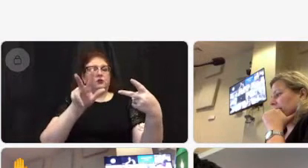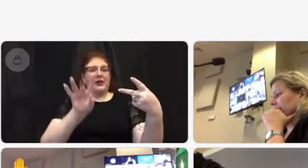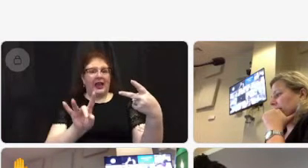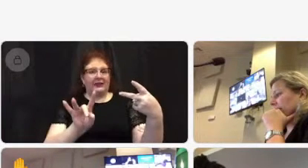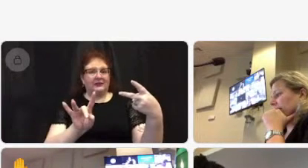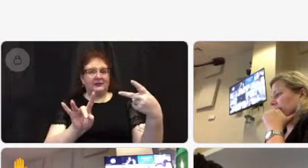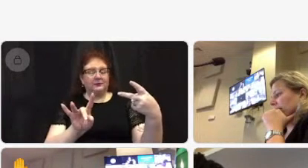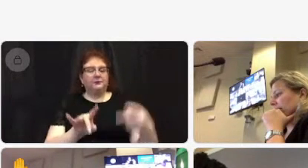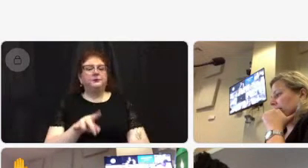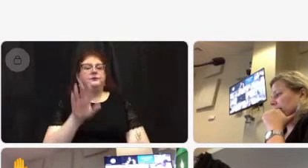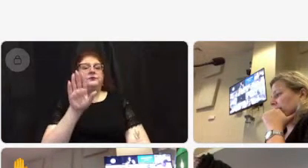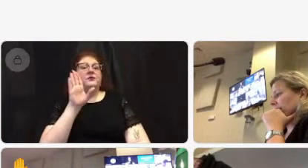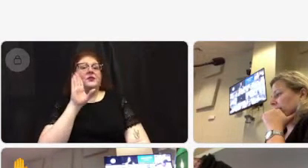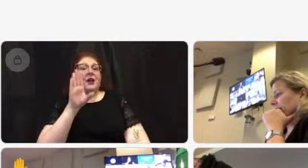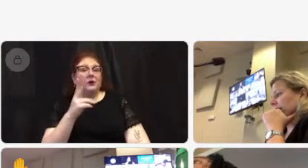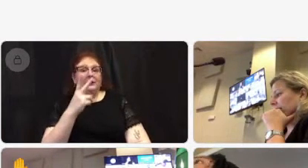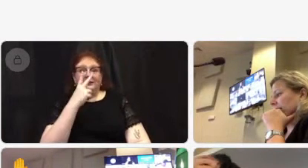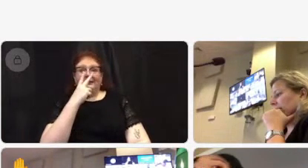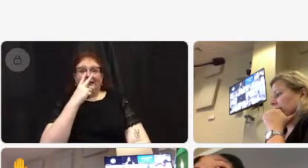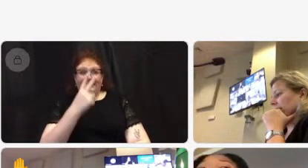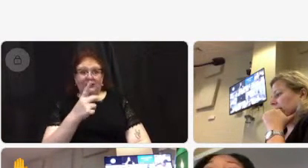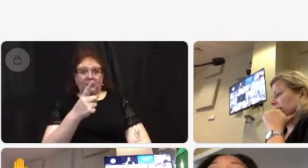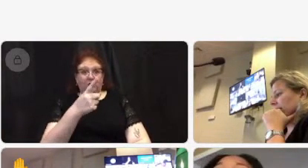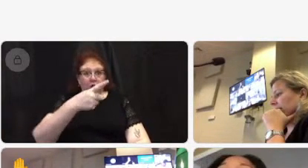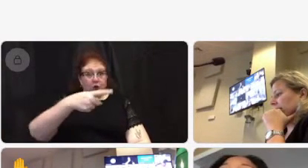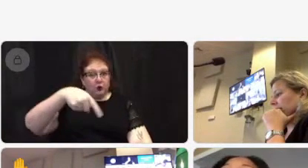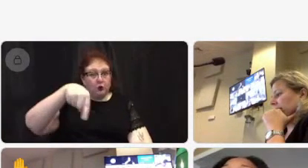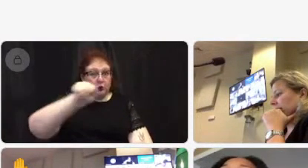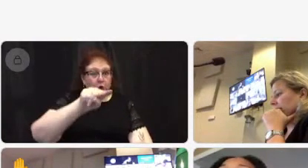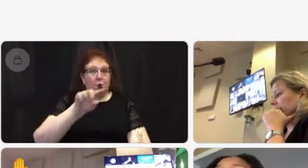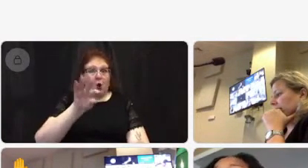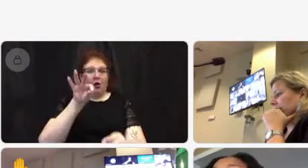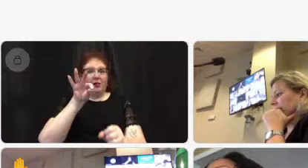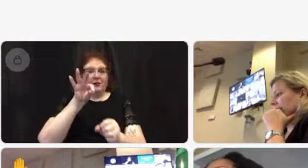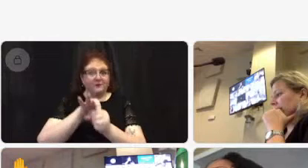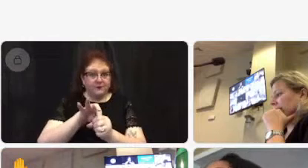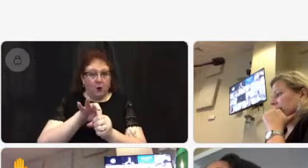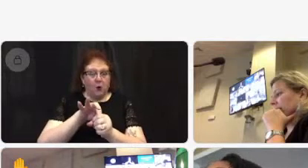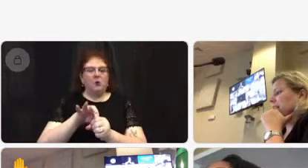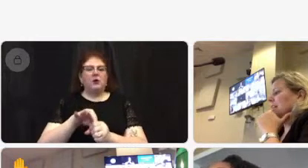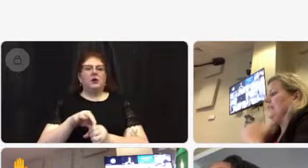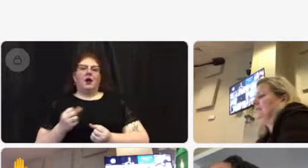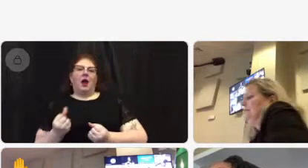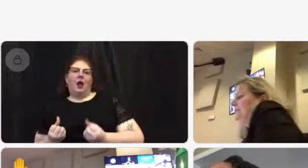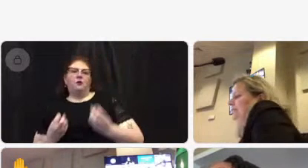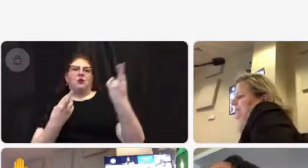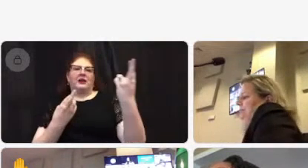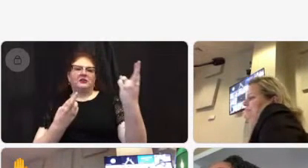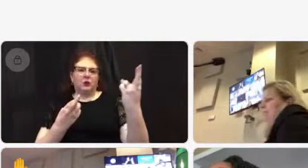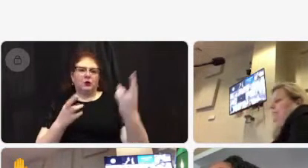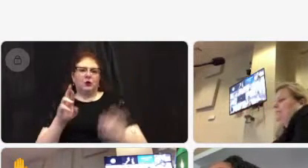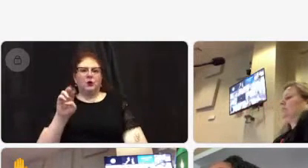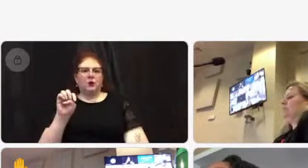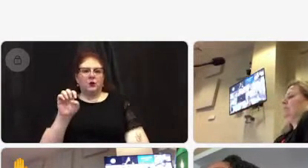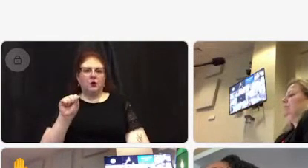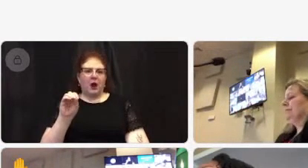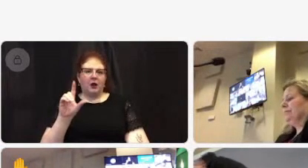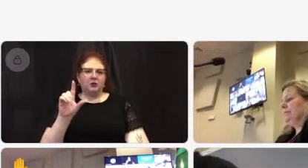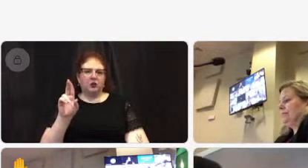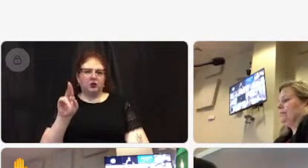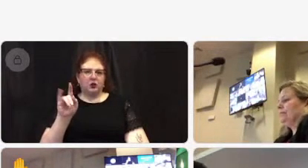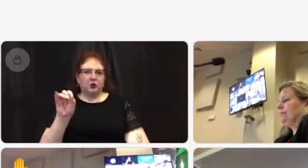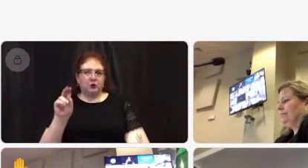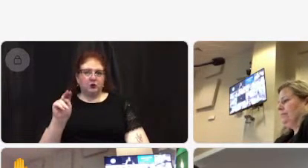see you all vote on a resolution. And historically, since